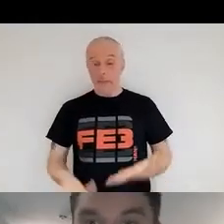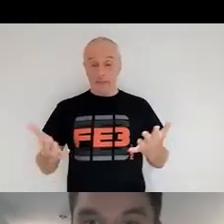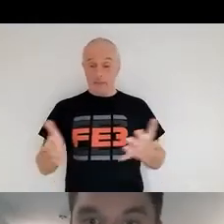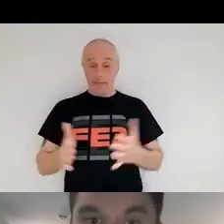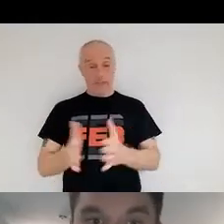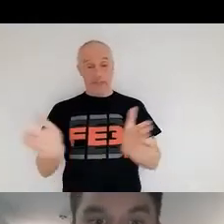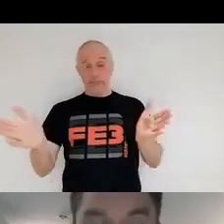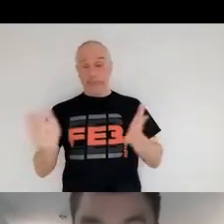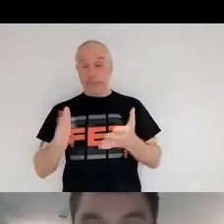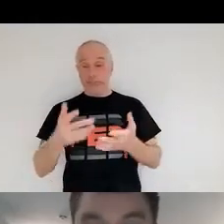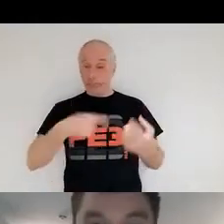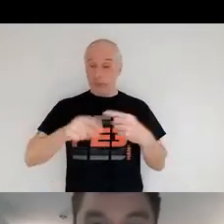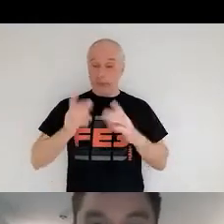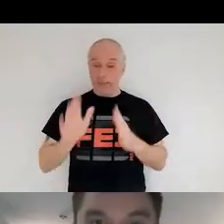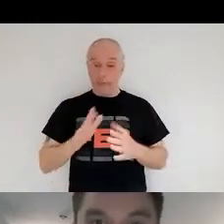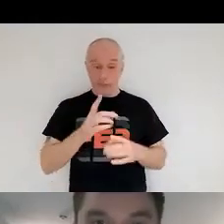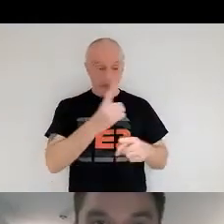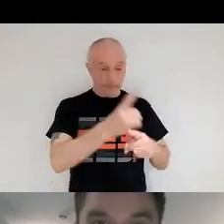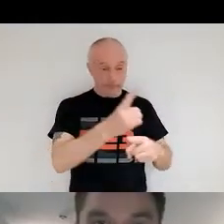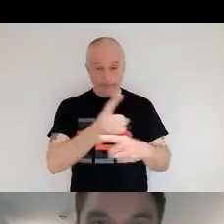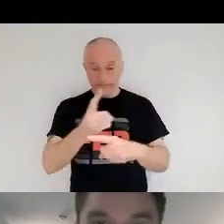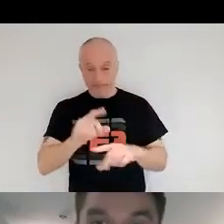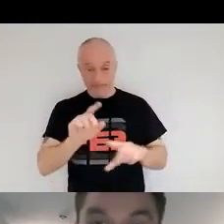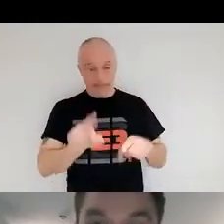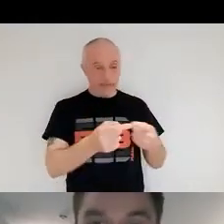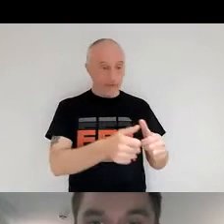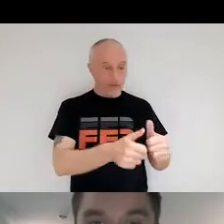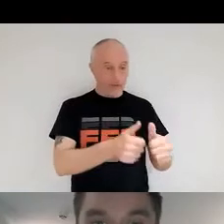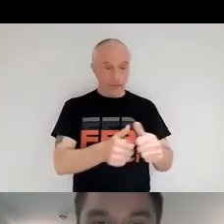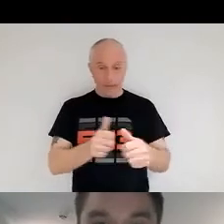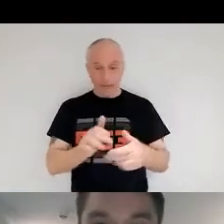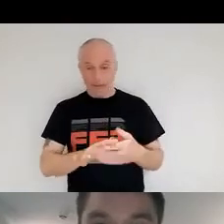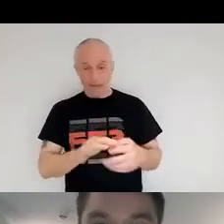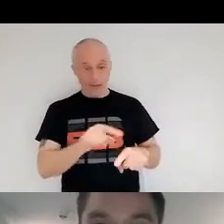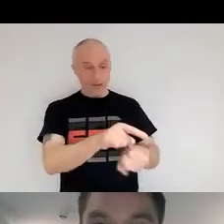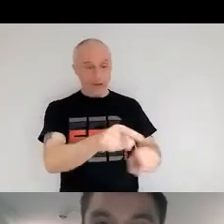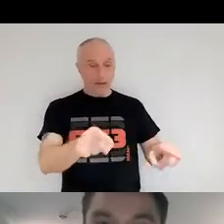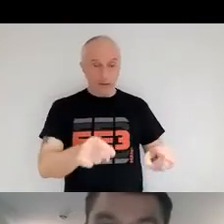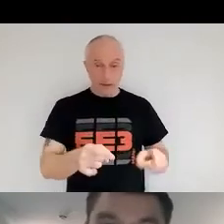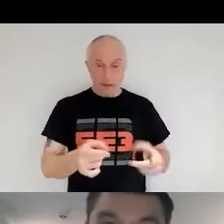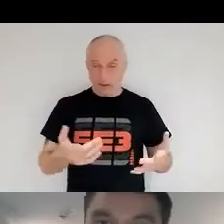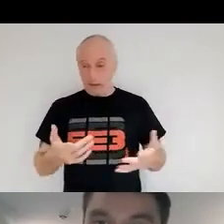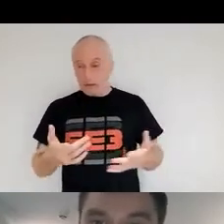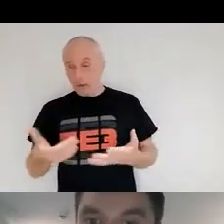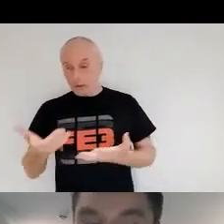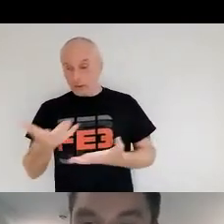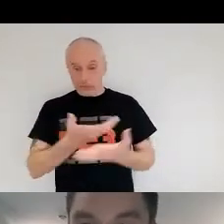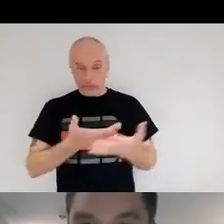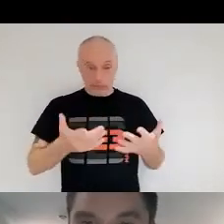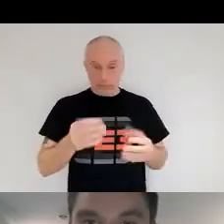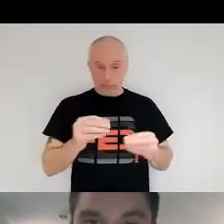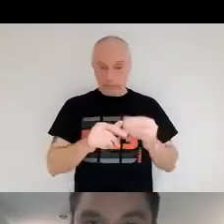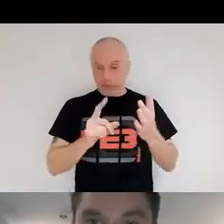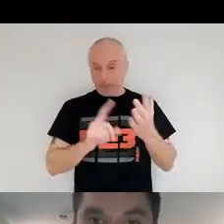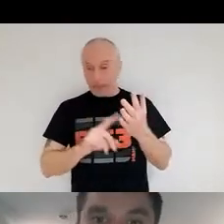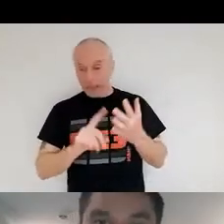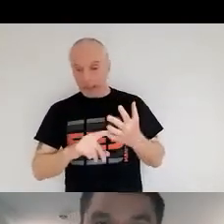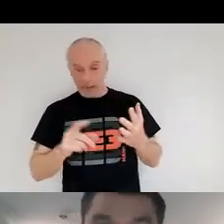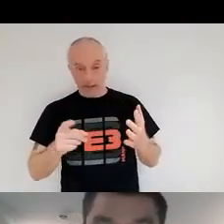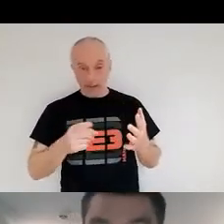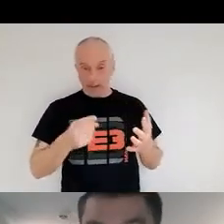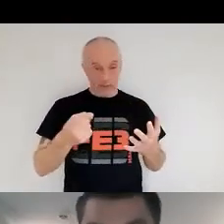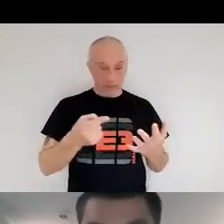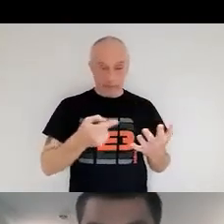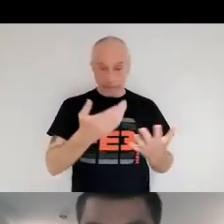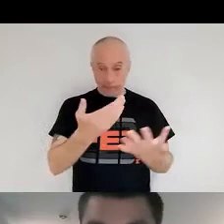we have to deal with all of the suppliers of energy. So we have to have a billing regime that can cater for anyone